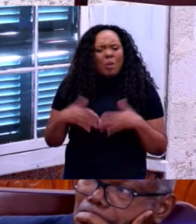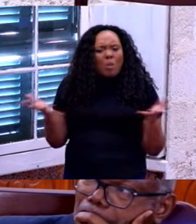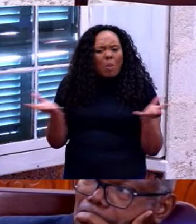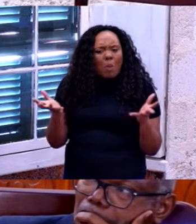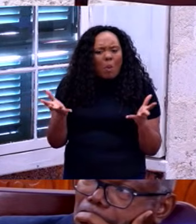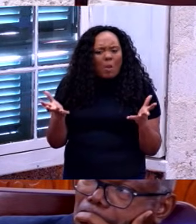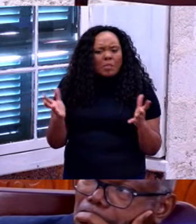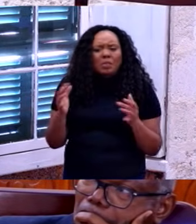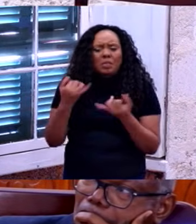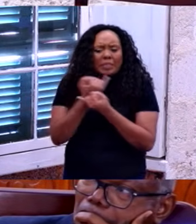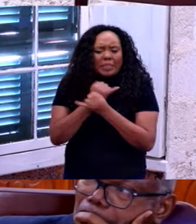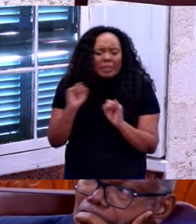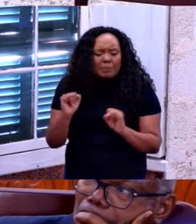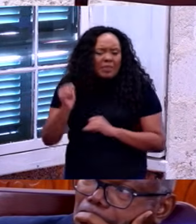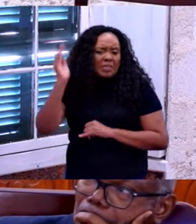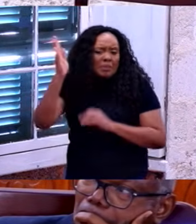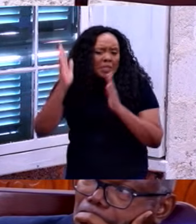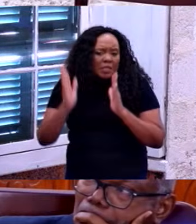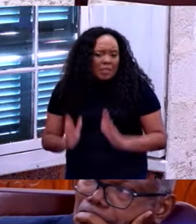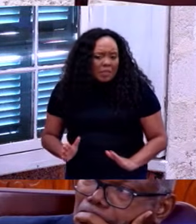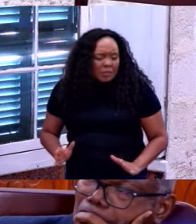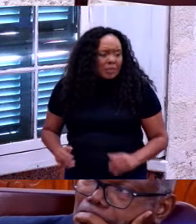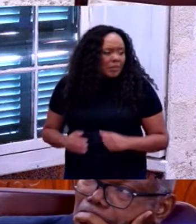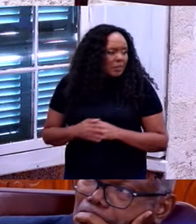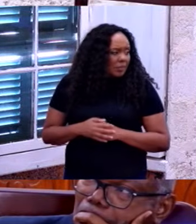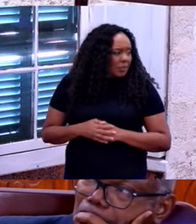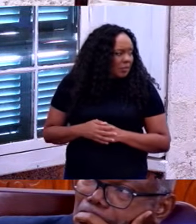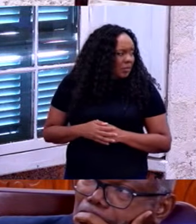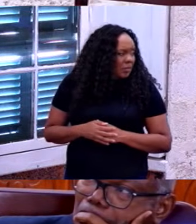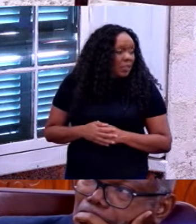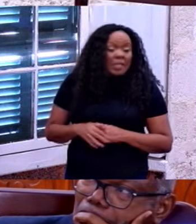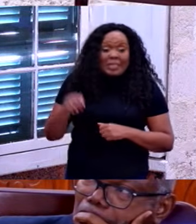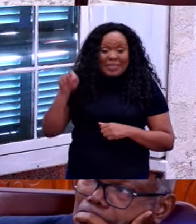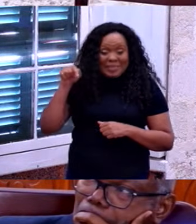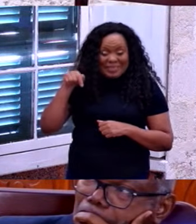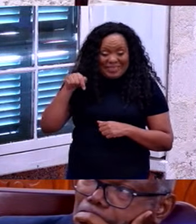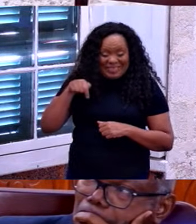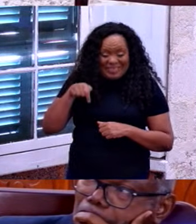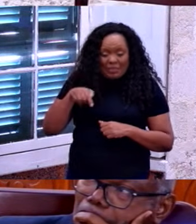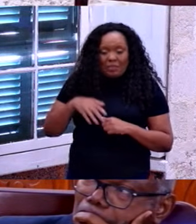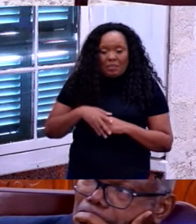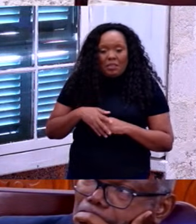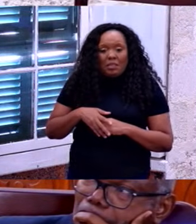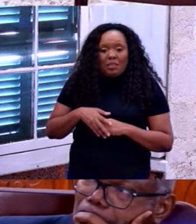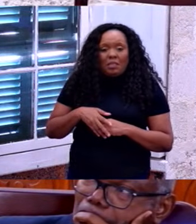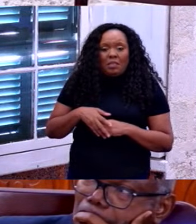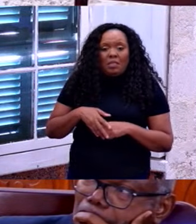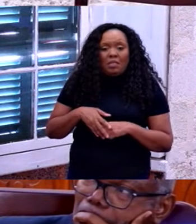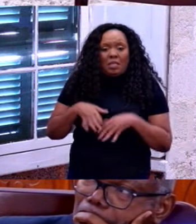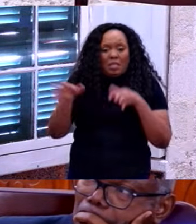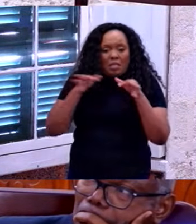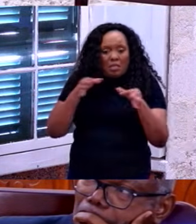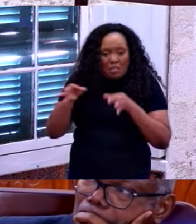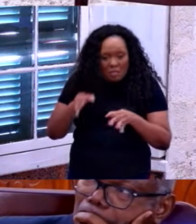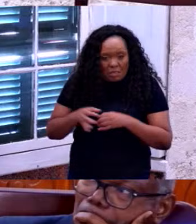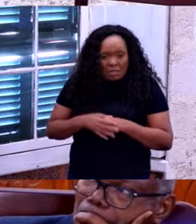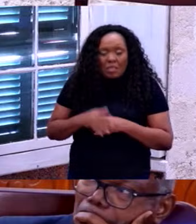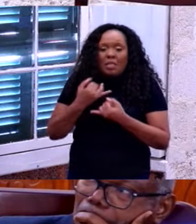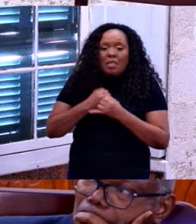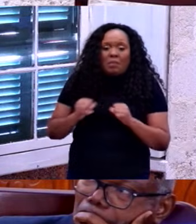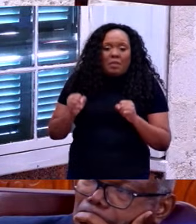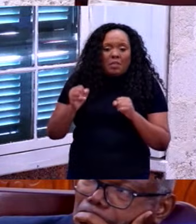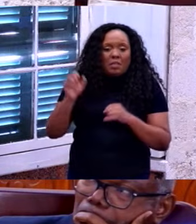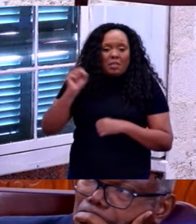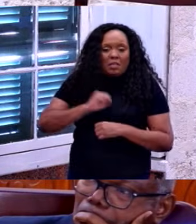An independent speaker in this context is one who is not elected and a